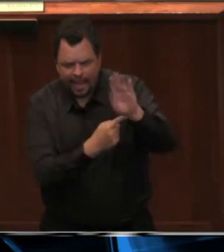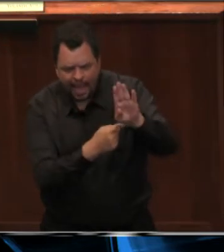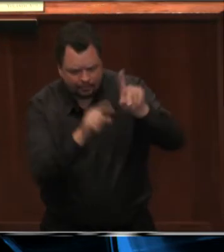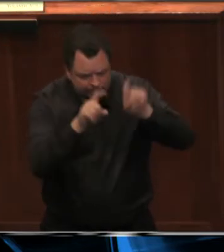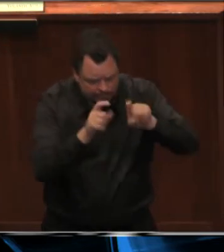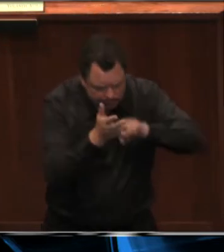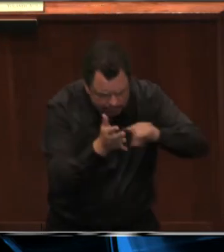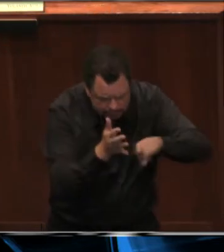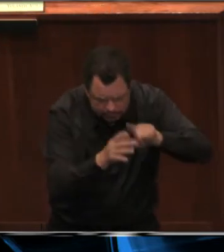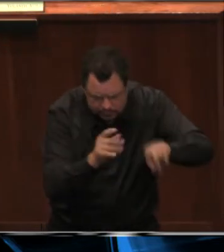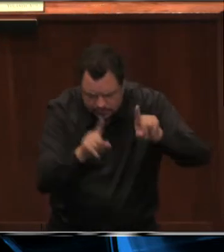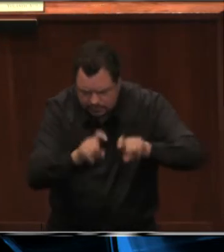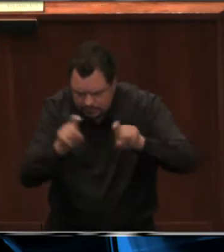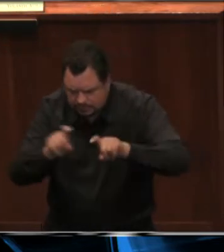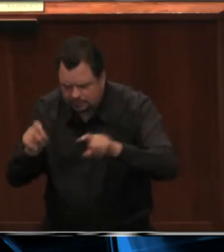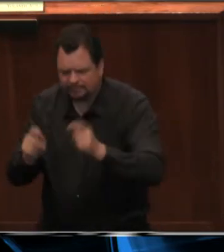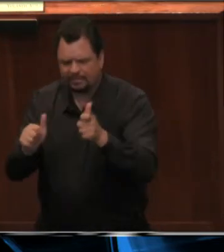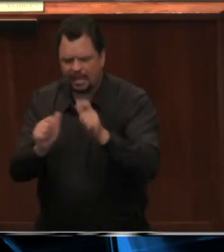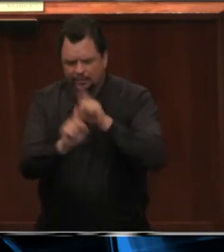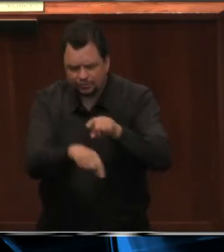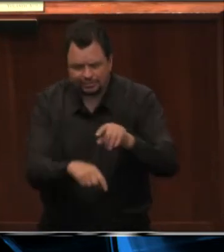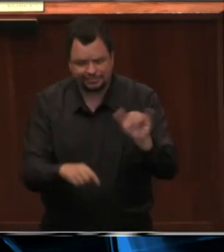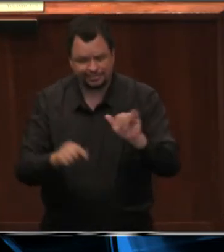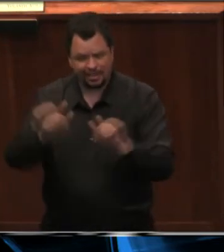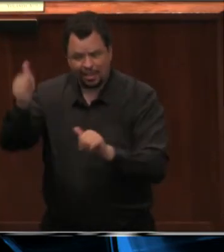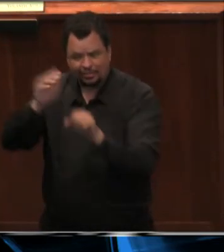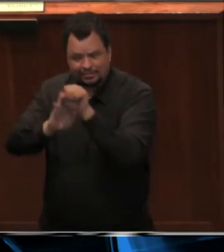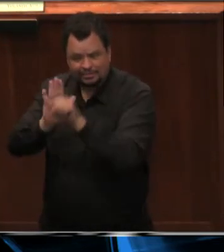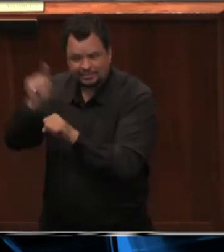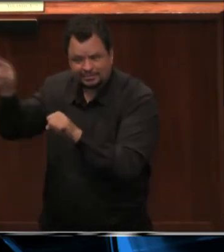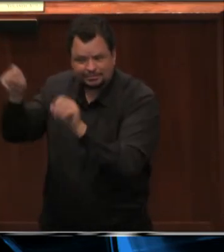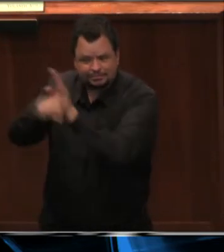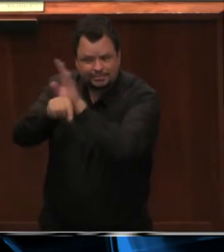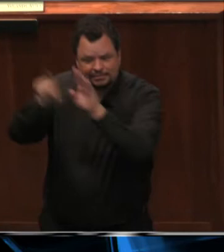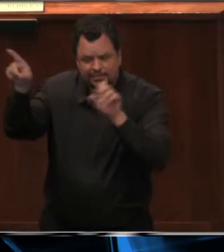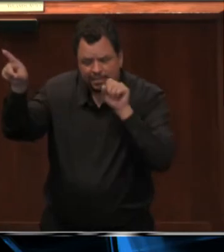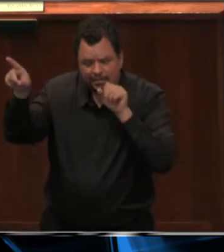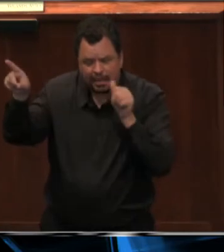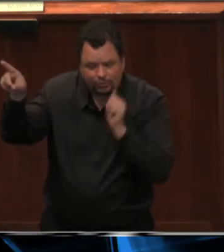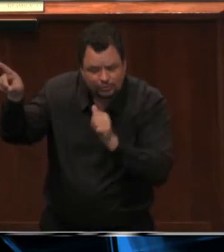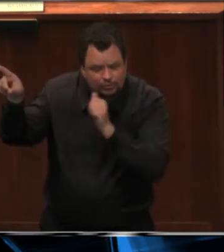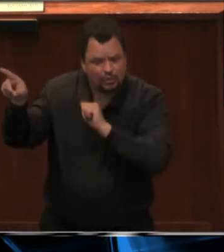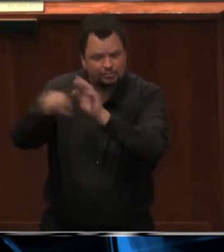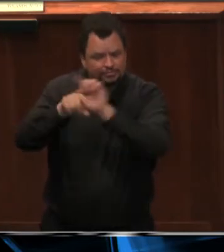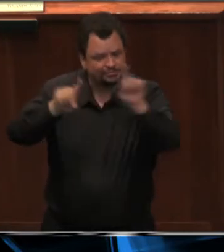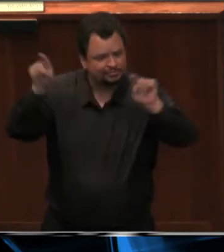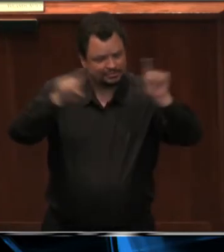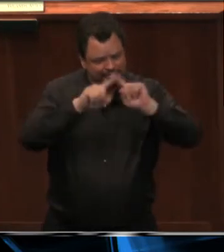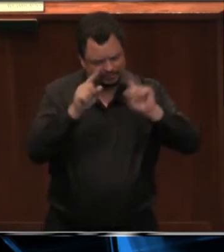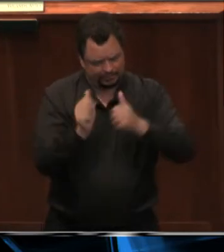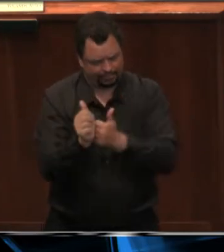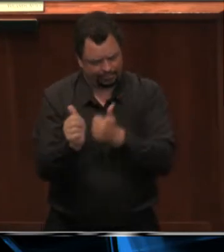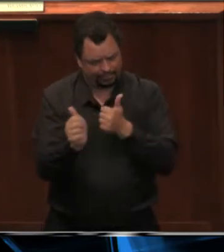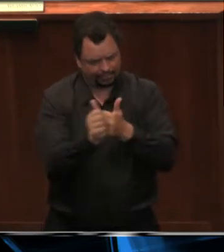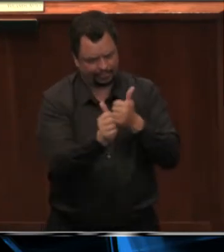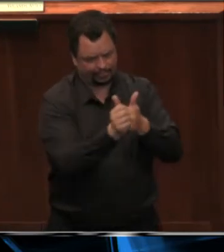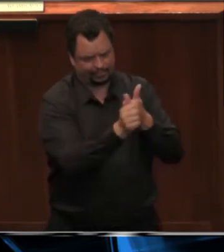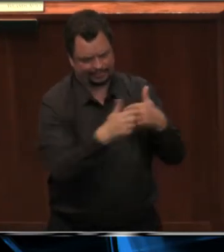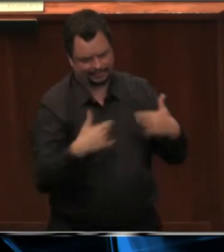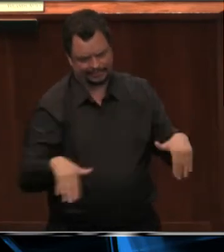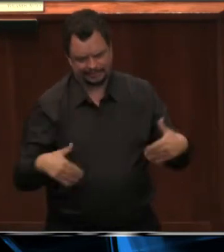Arizona, their cases and needs are vying with ours. And so we have partners